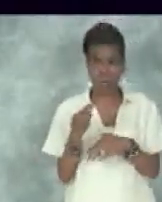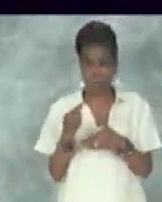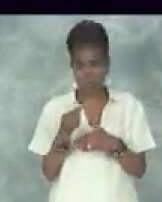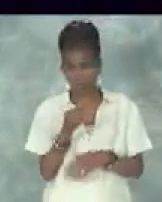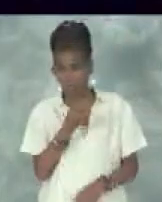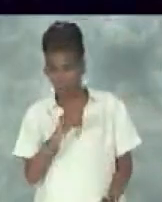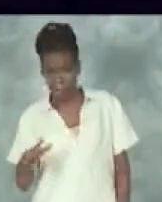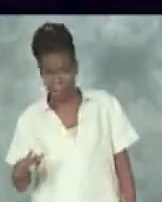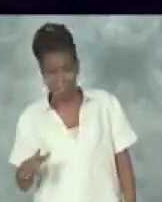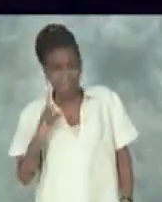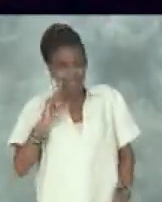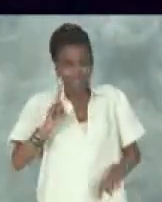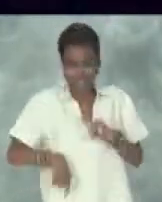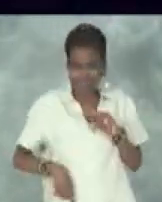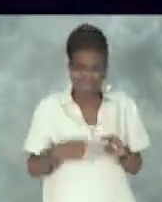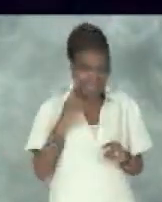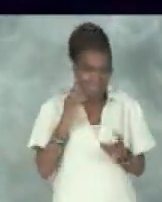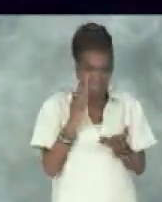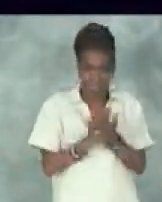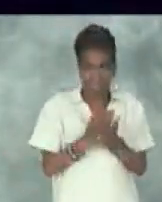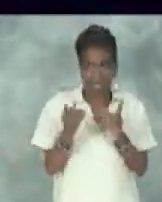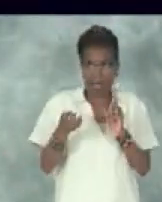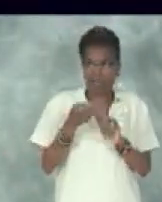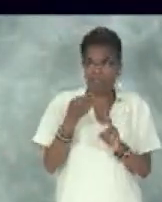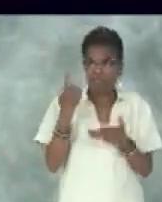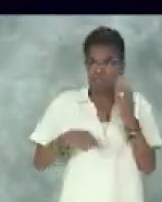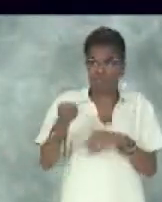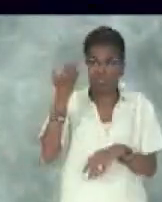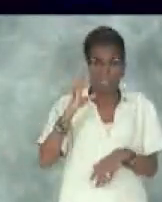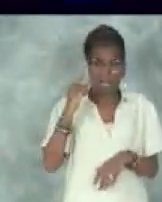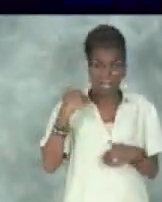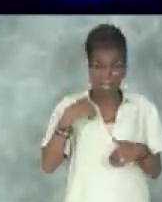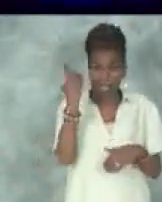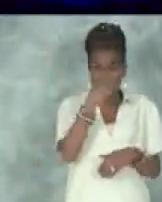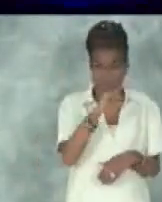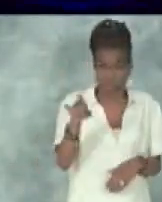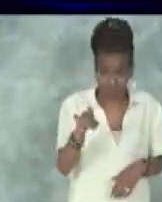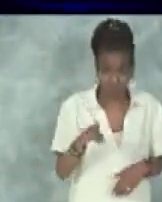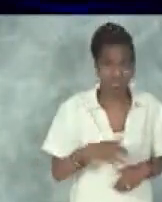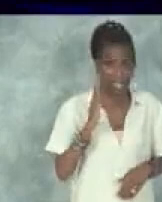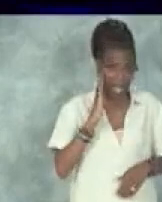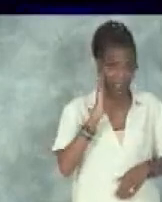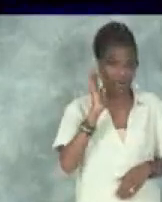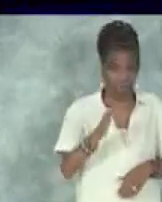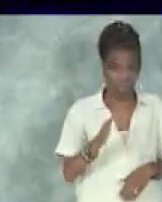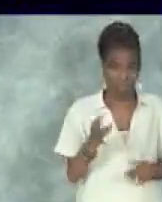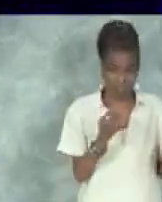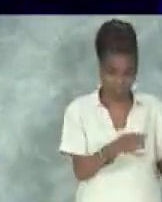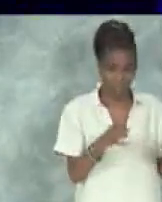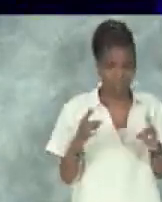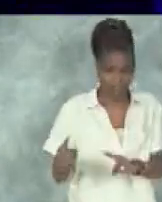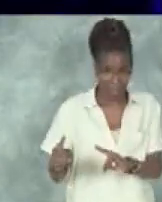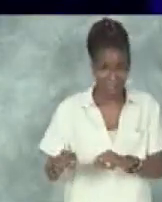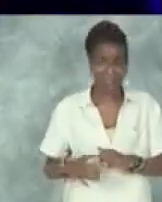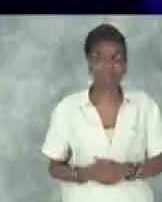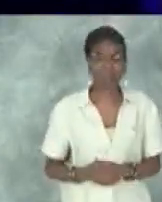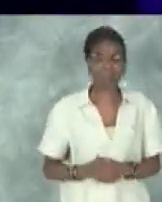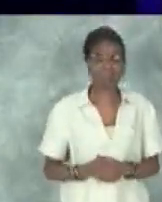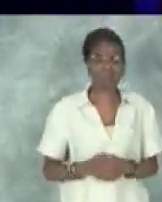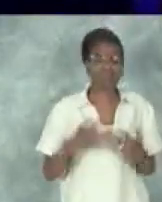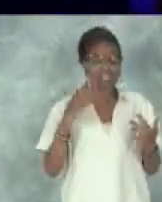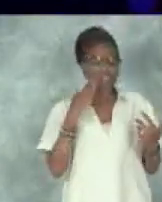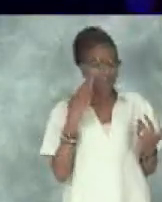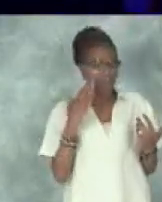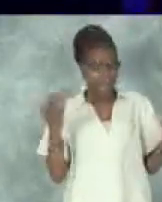Once I know what God has said, I know that it shall come to pass. So